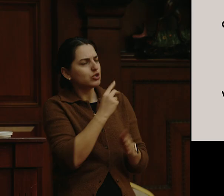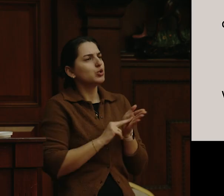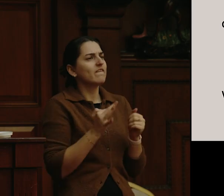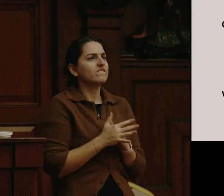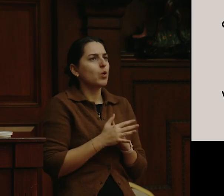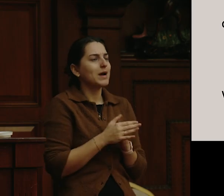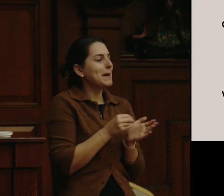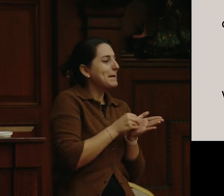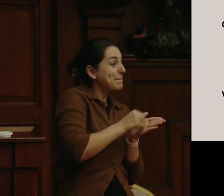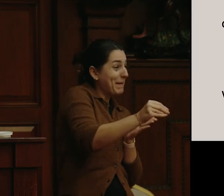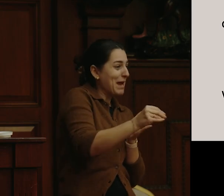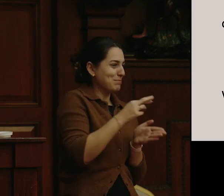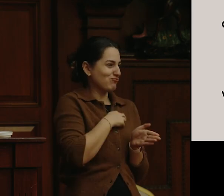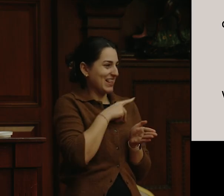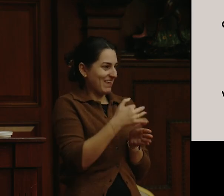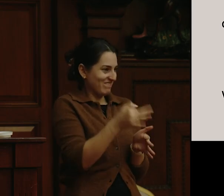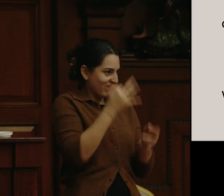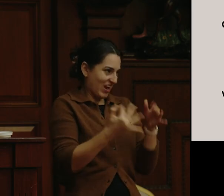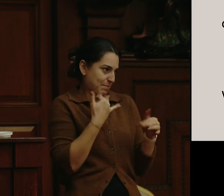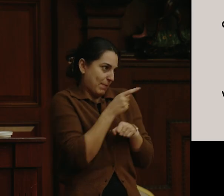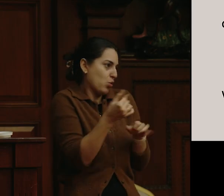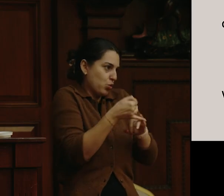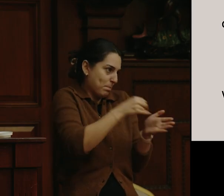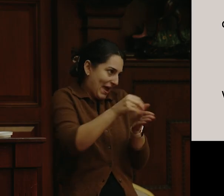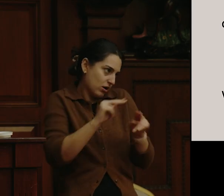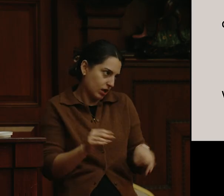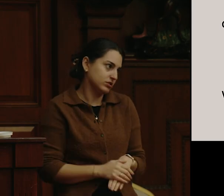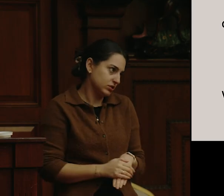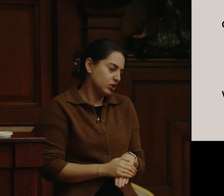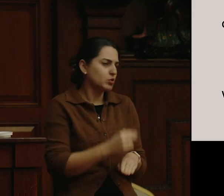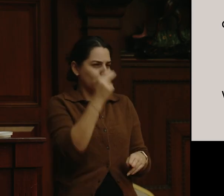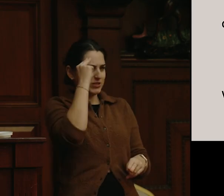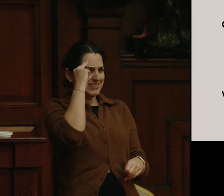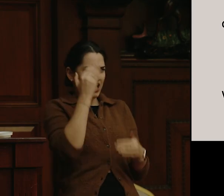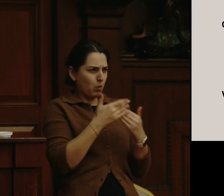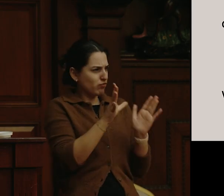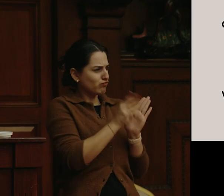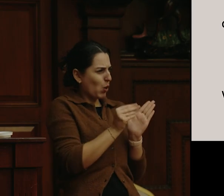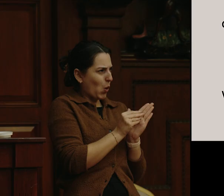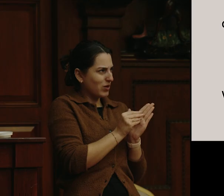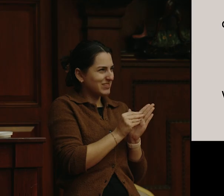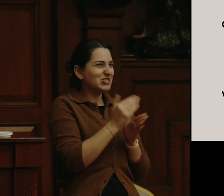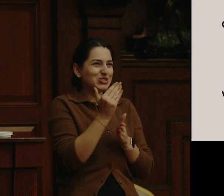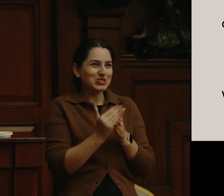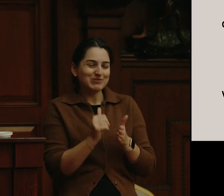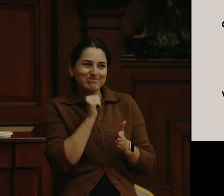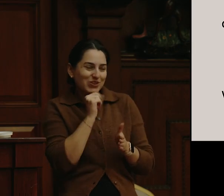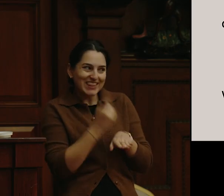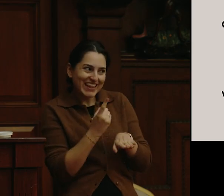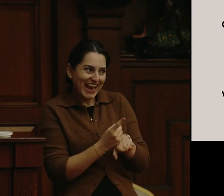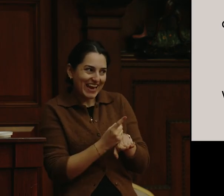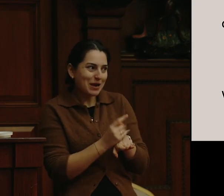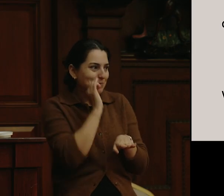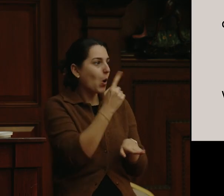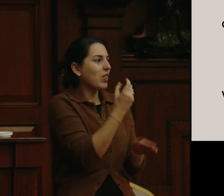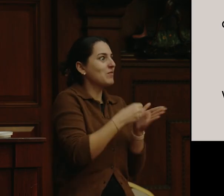for payments largely. So I suppose we understand that what gets recorded doesn't necessarily capture all aspects